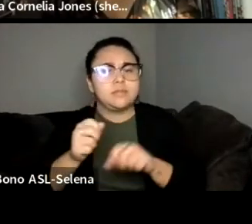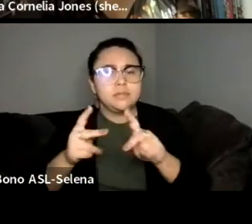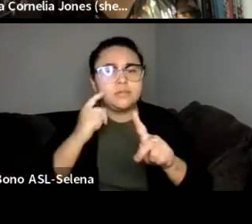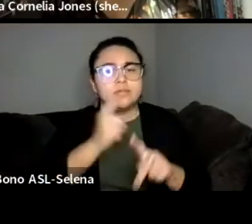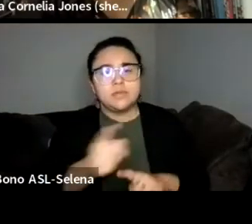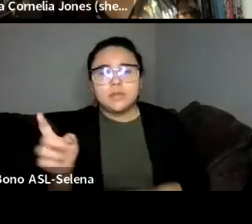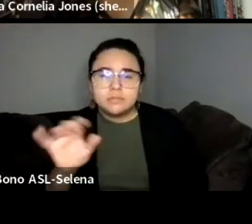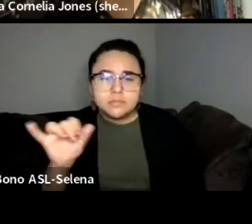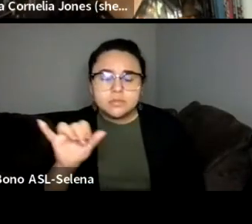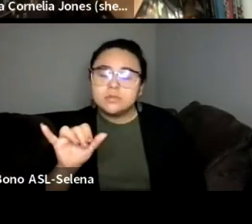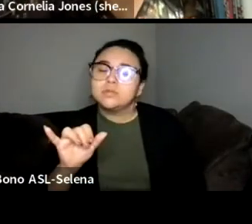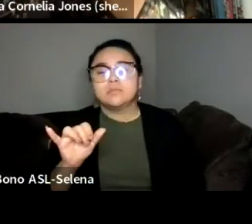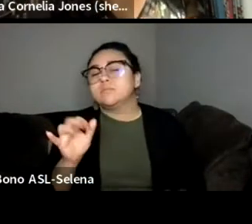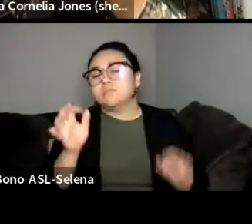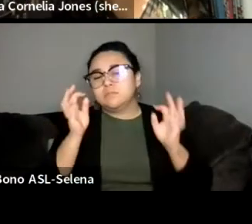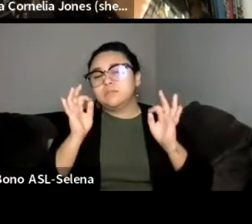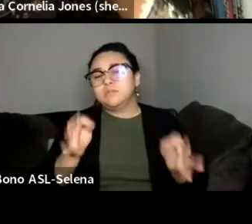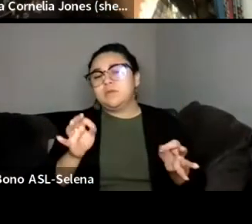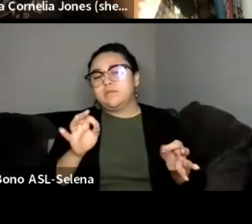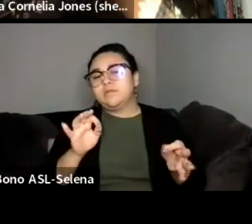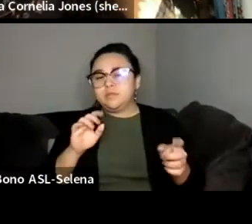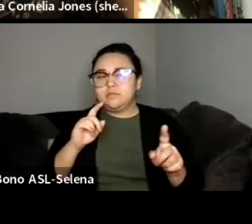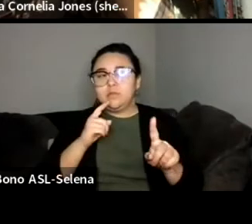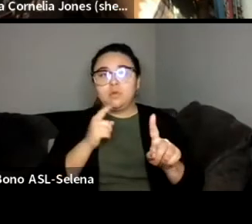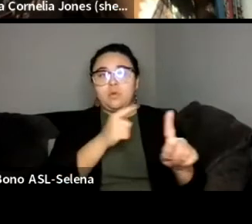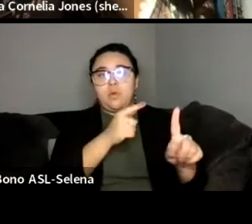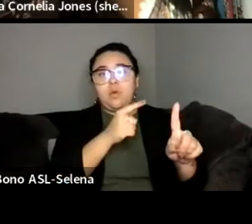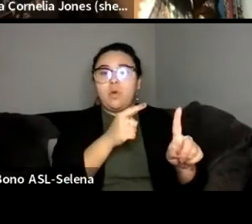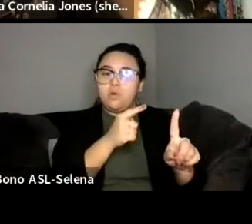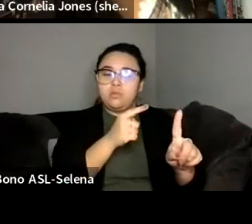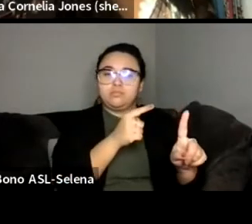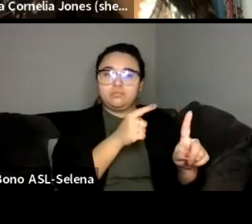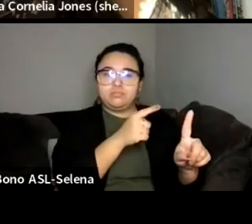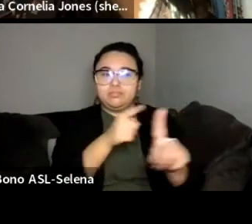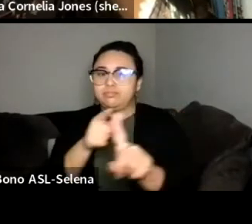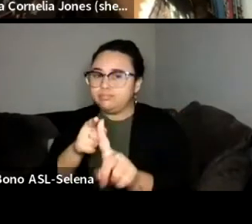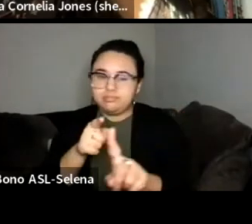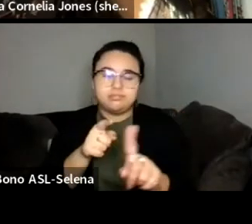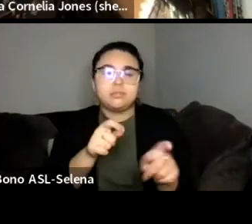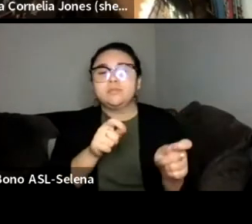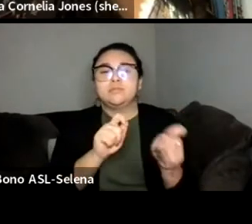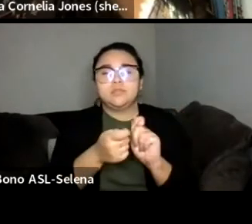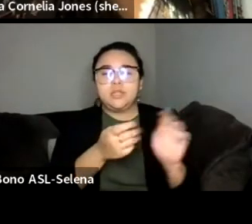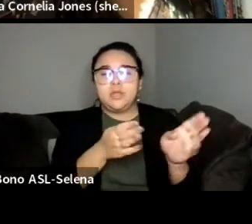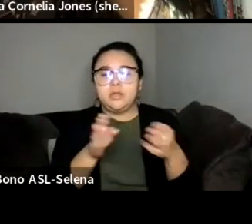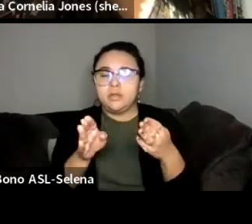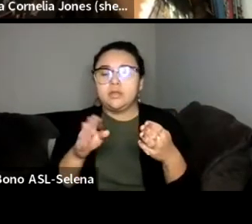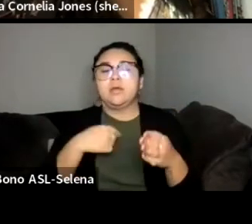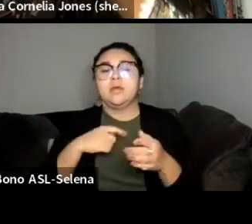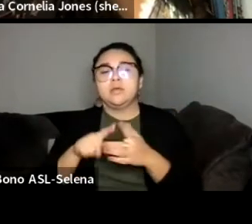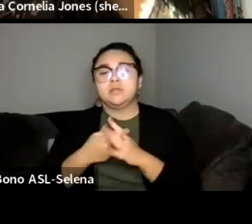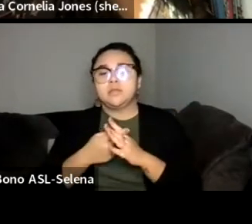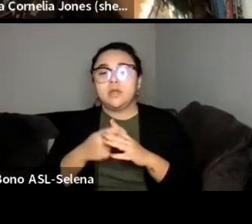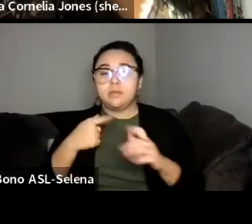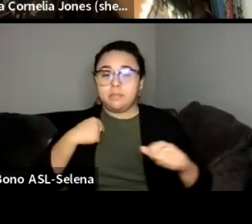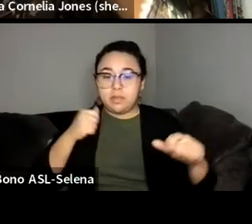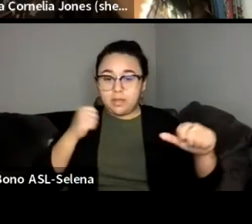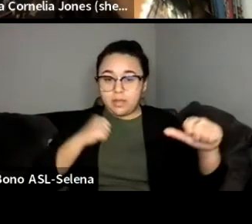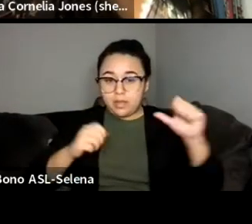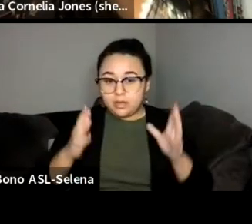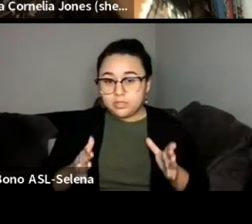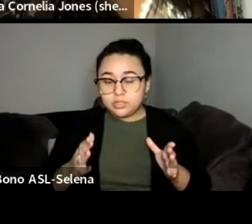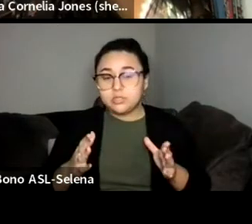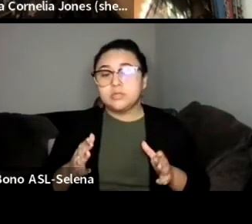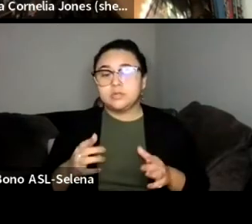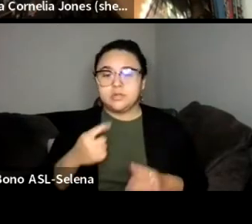that really definitely changed my trajectory because I started off as an actor. And like I had mentioned to